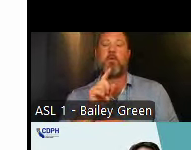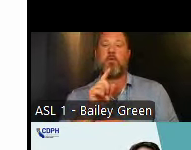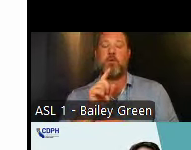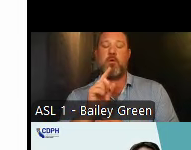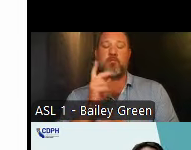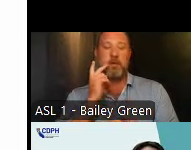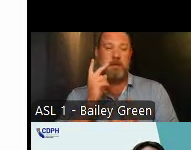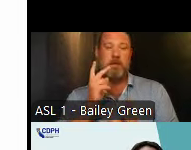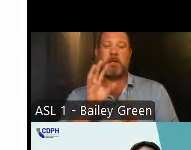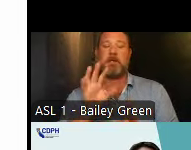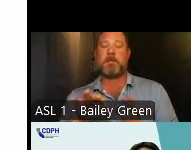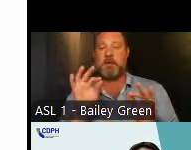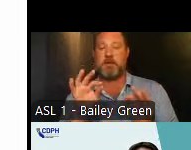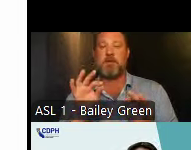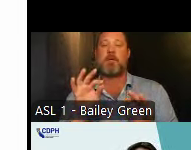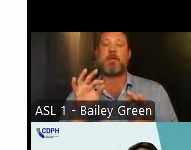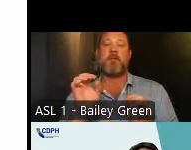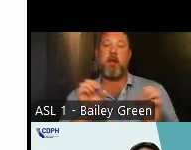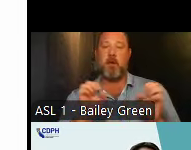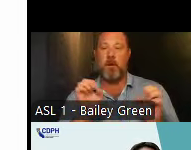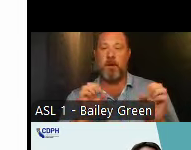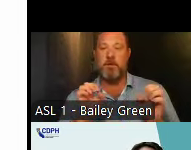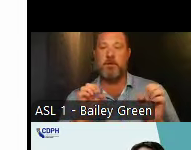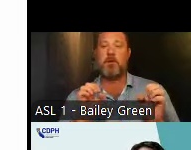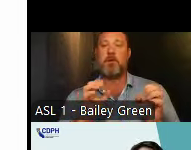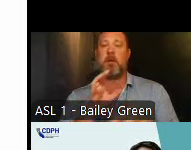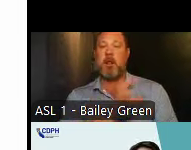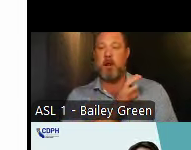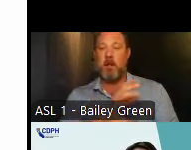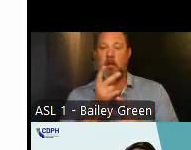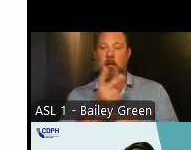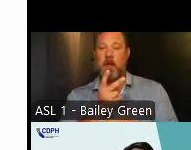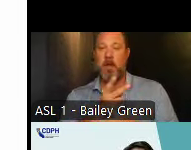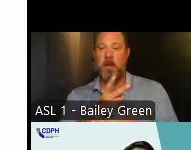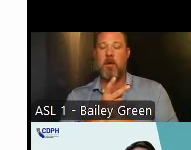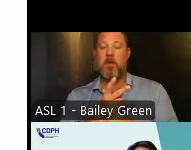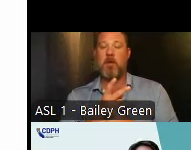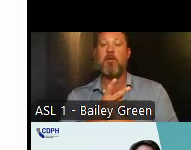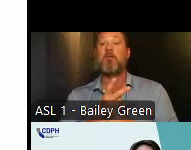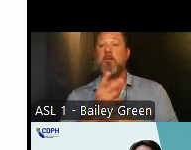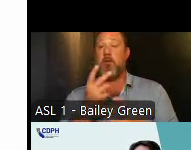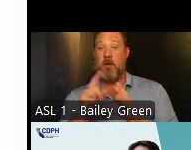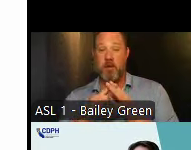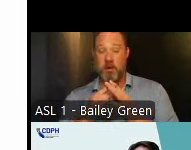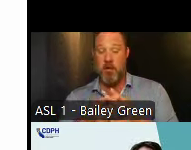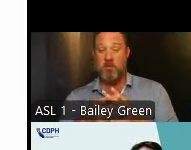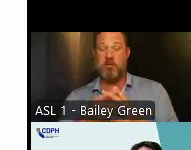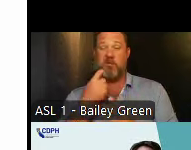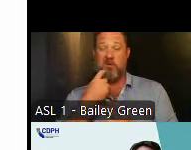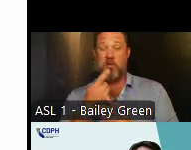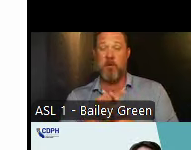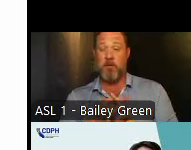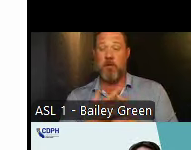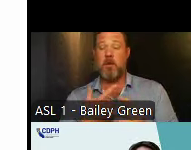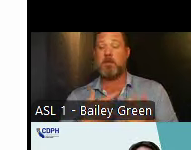detection, diagnostic evaluation, and clinical care. The website has officially launched earlier this month, so we're really excited